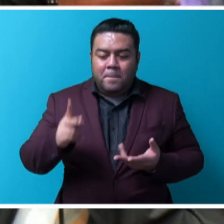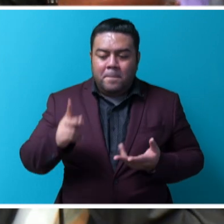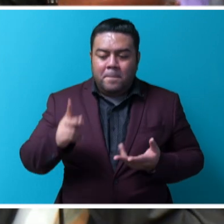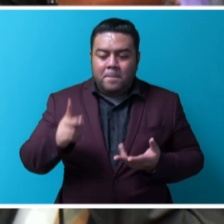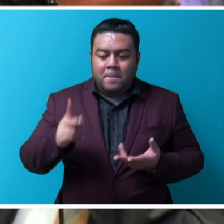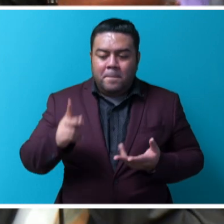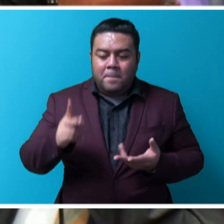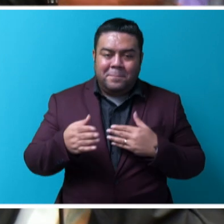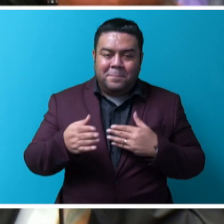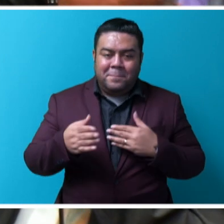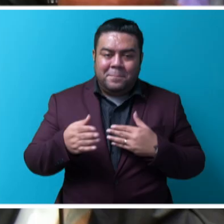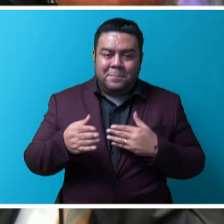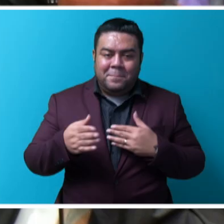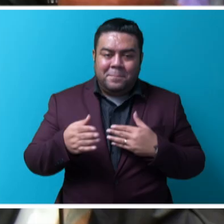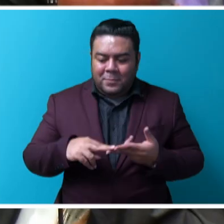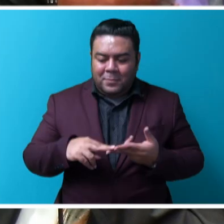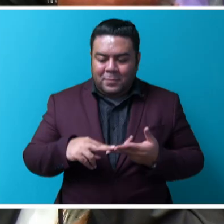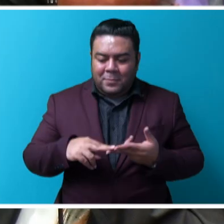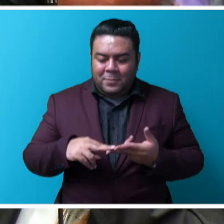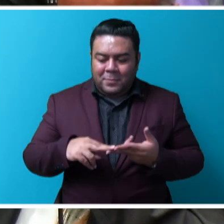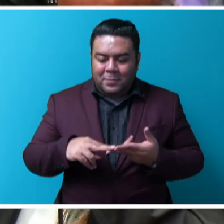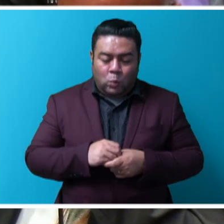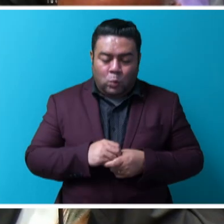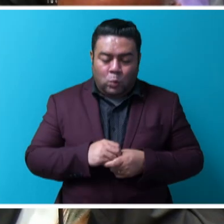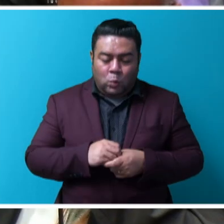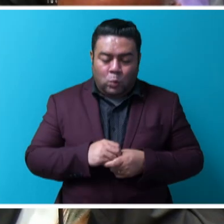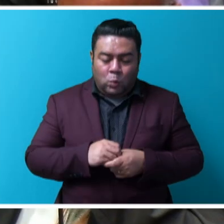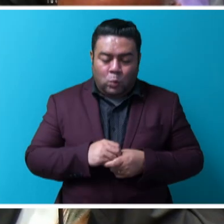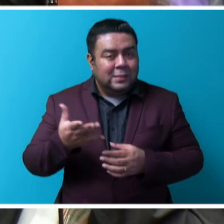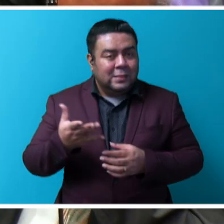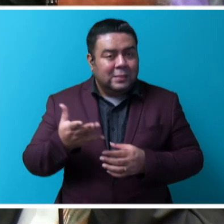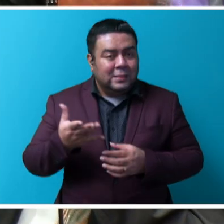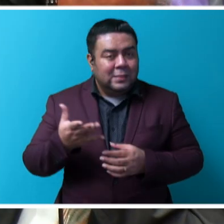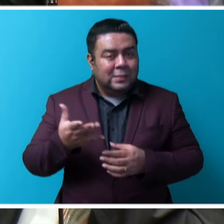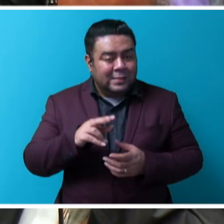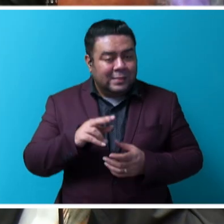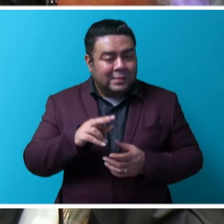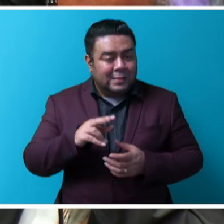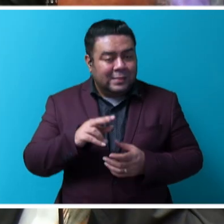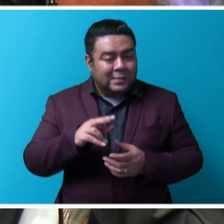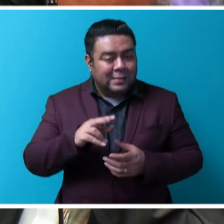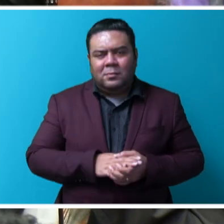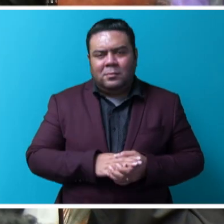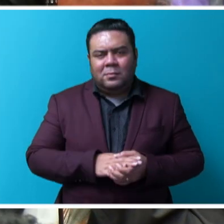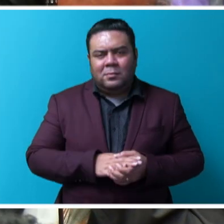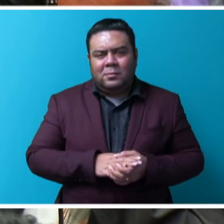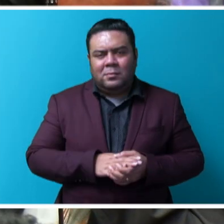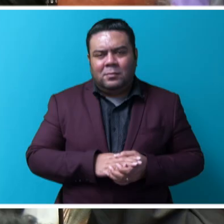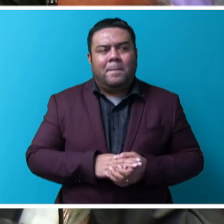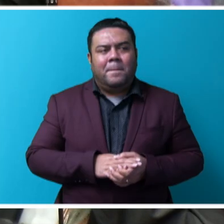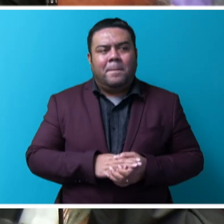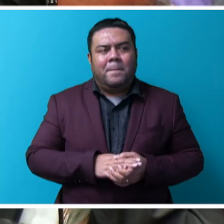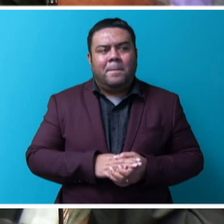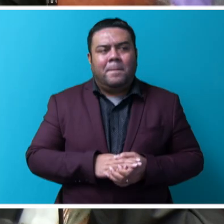operationalization of the carbon market regulations, unlock climate finance, and support emissions reduction project. A further 500,000